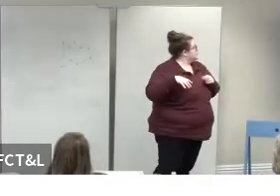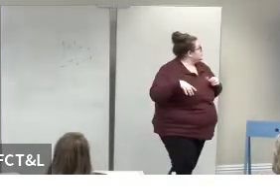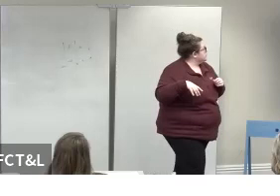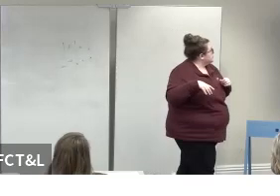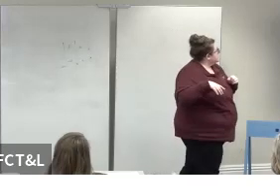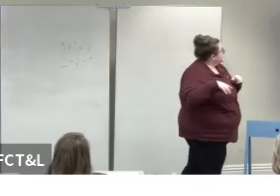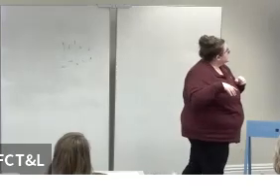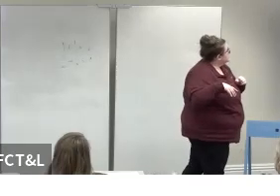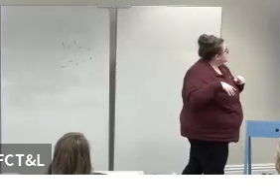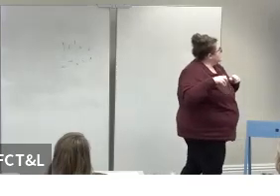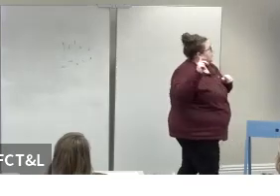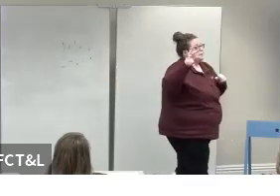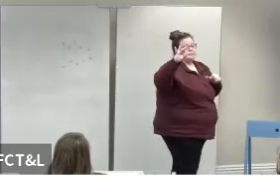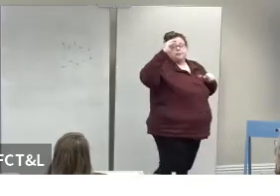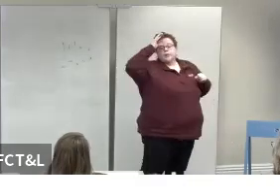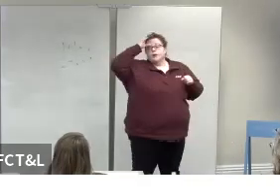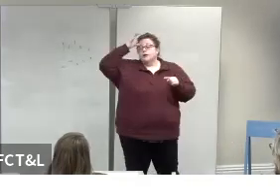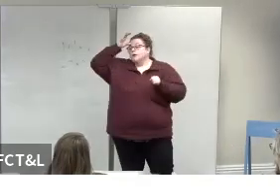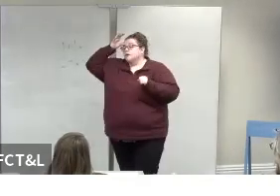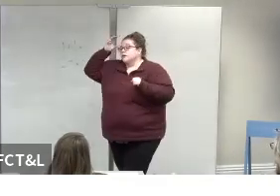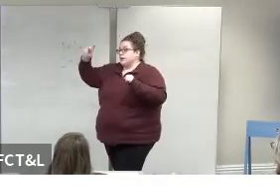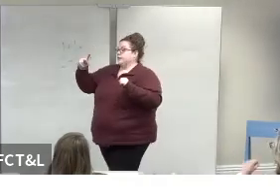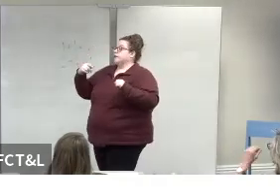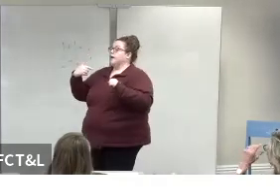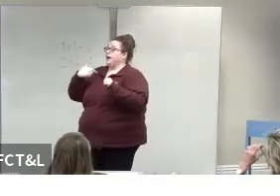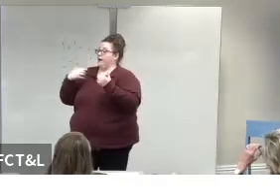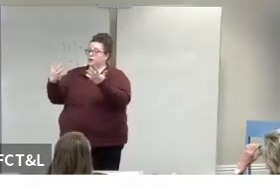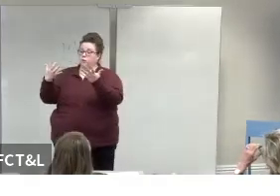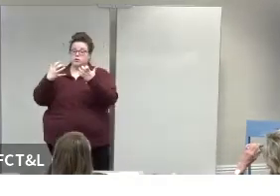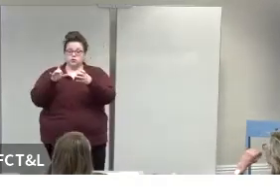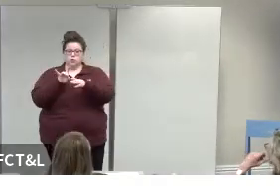Any questions? No. Okay.